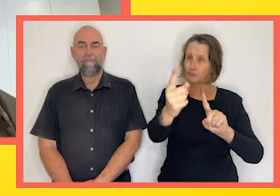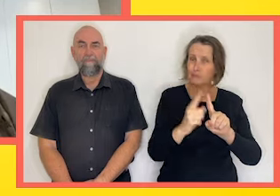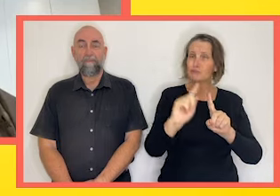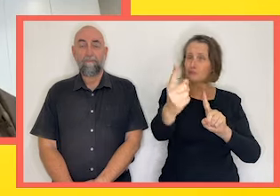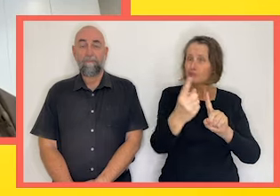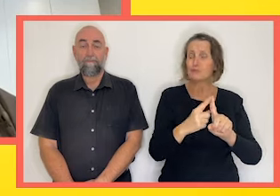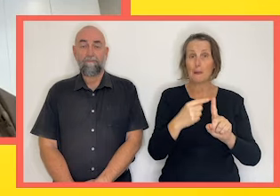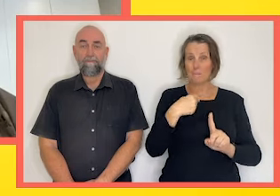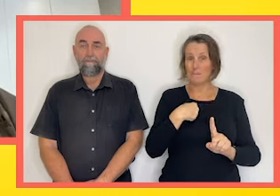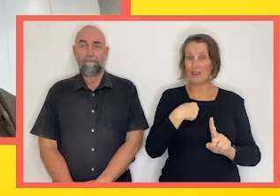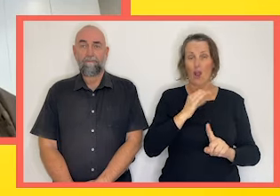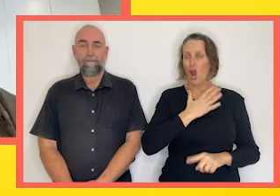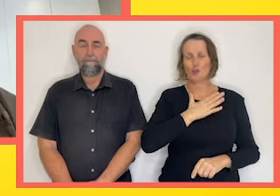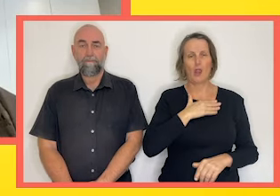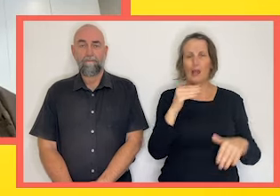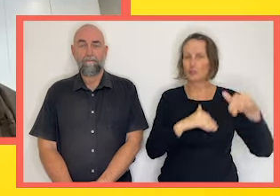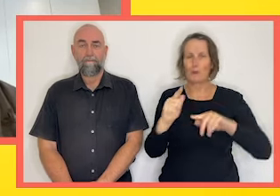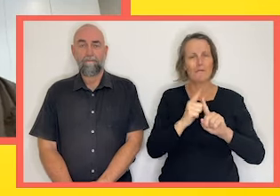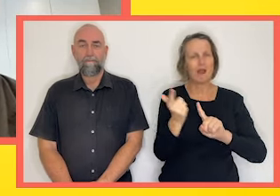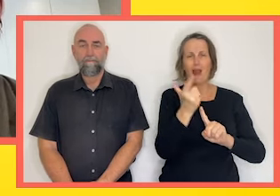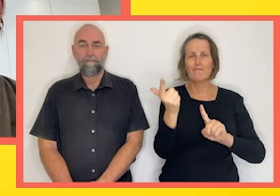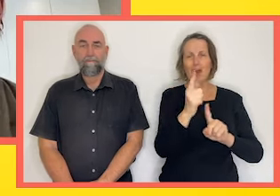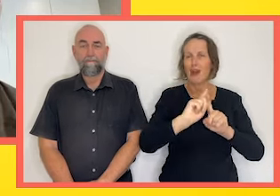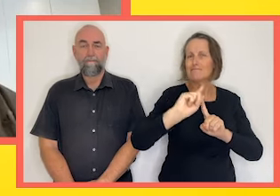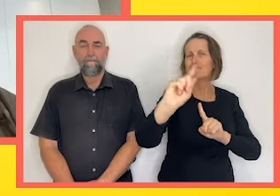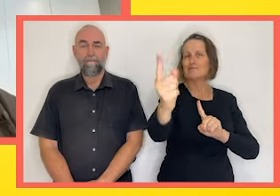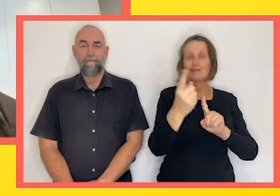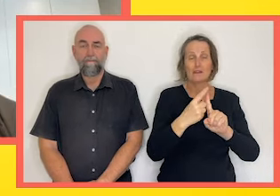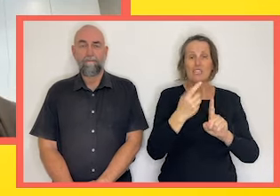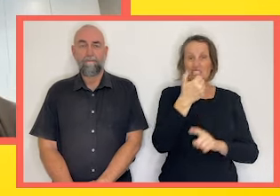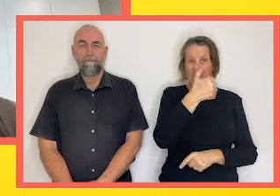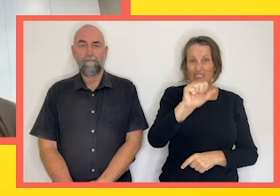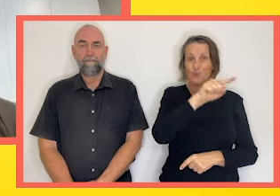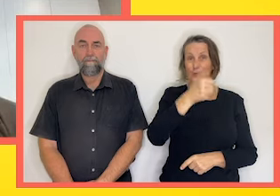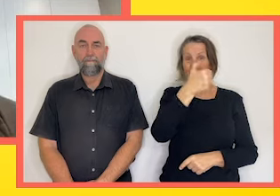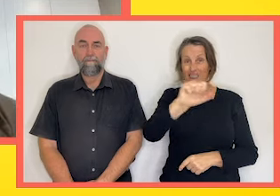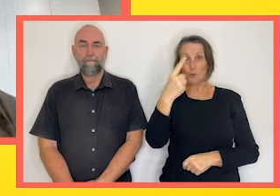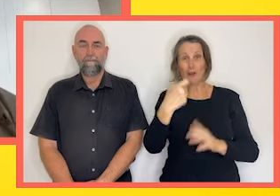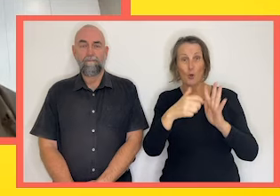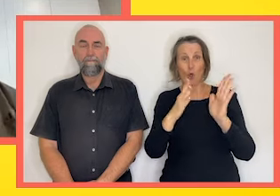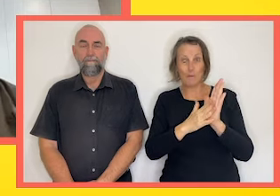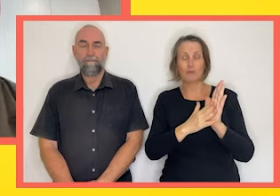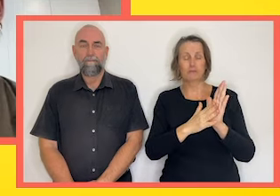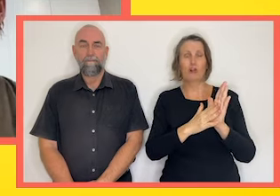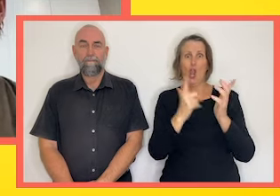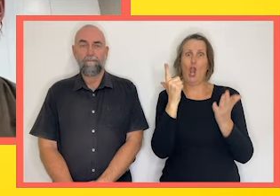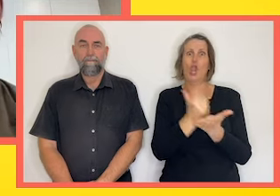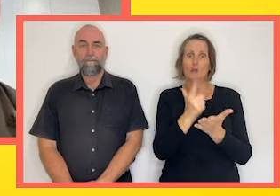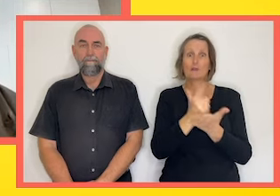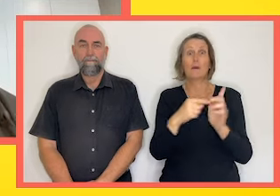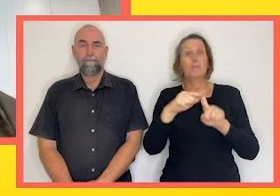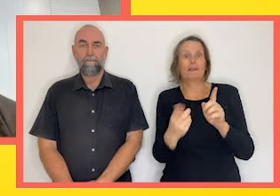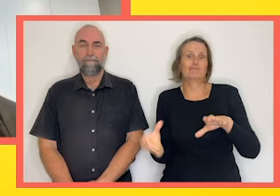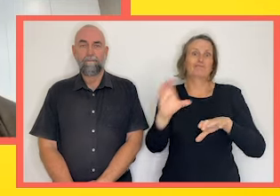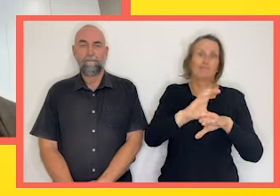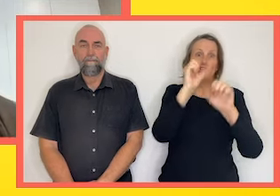someone who's not a distance swimmer, and I'd never claimed to be a distance swimmer, it's a fair bit. And plus, on top of all that is, gym,